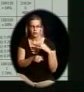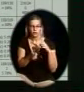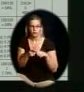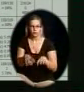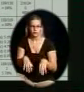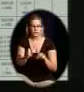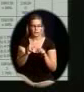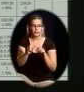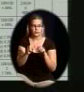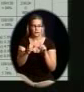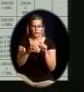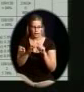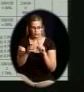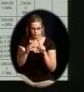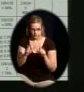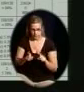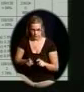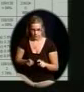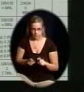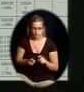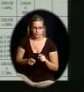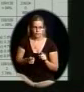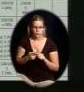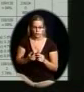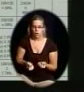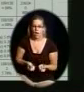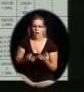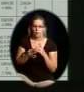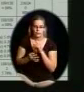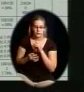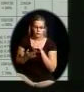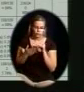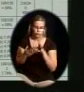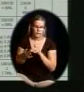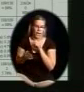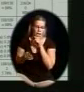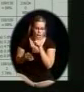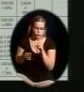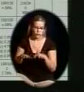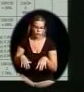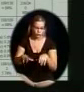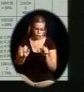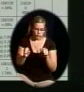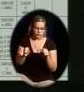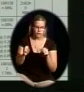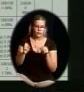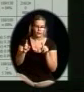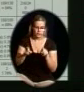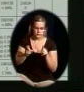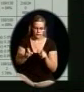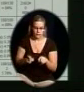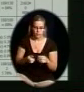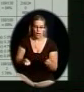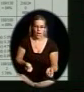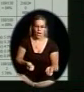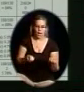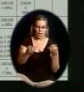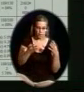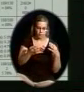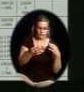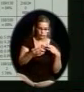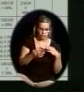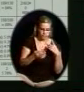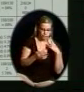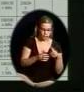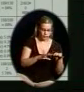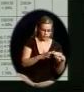exam, down to how many of the students actually took the screening exam, how many qualified for the class, and D